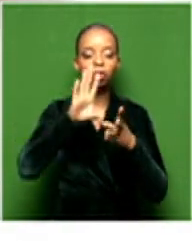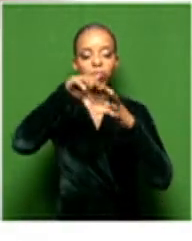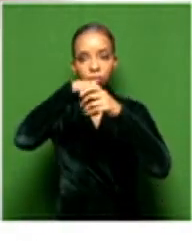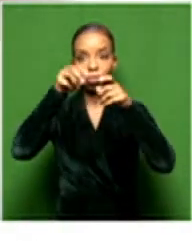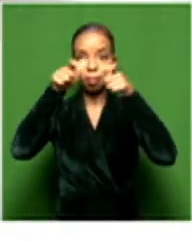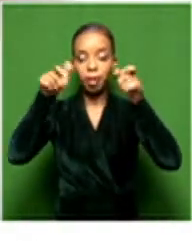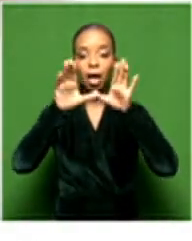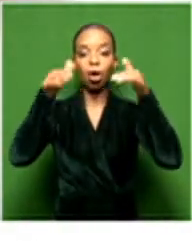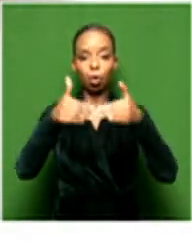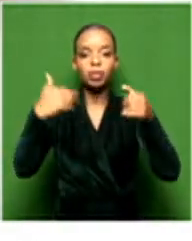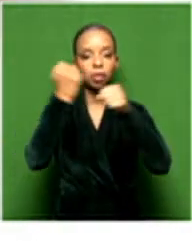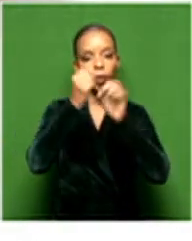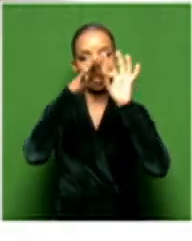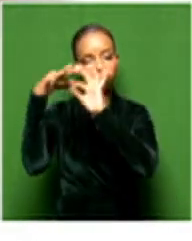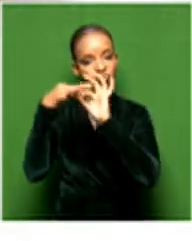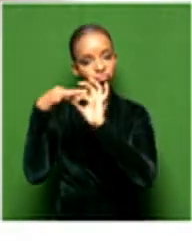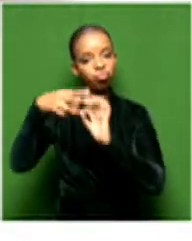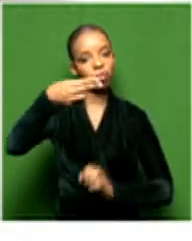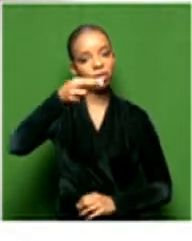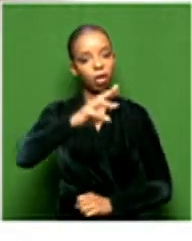hand in hand with a HR manager.